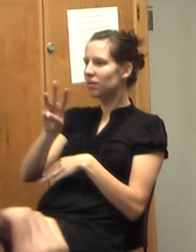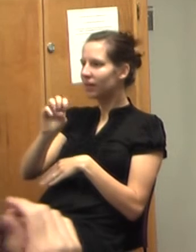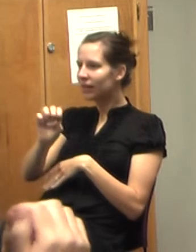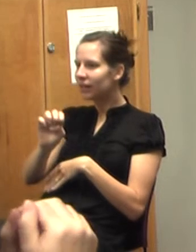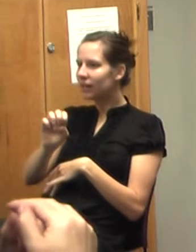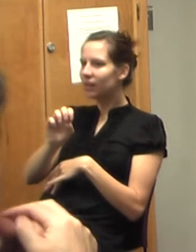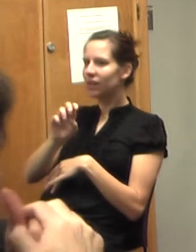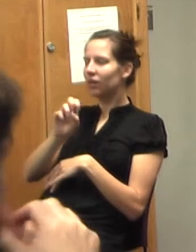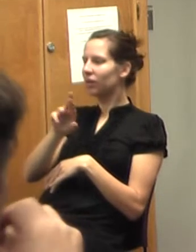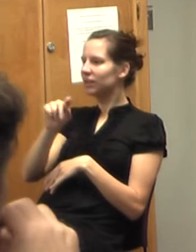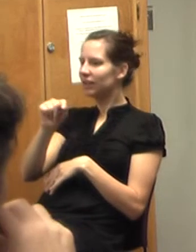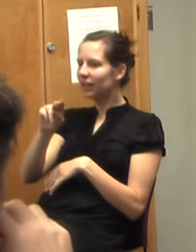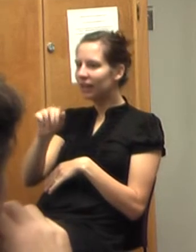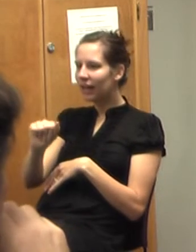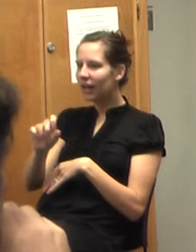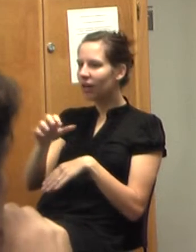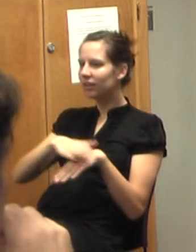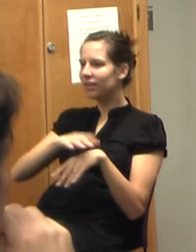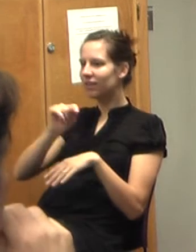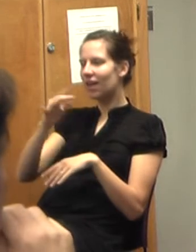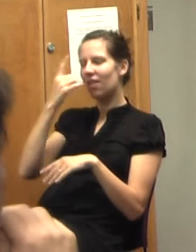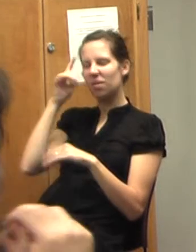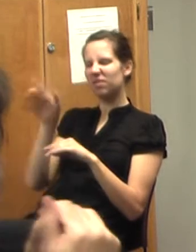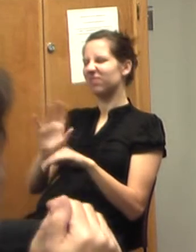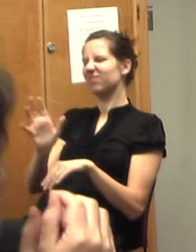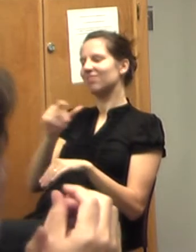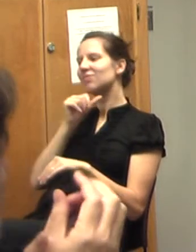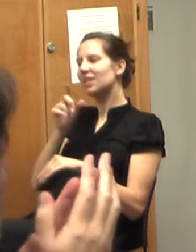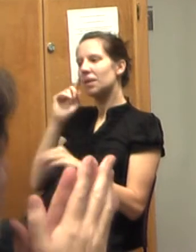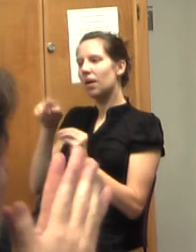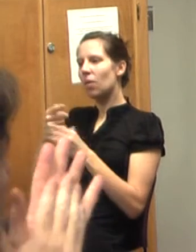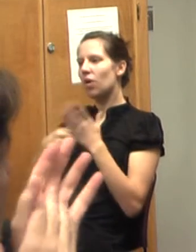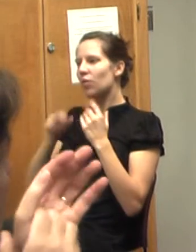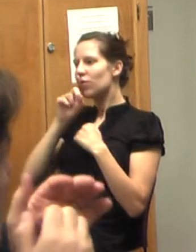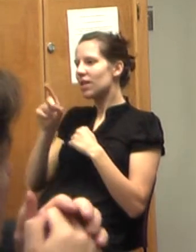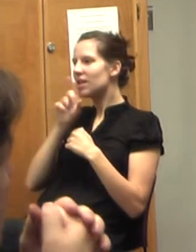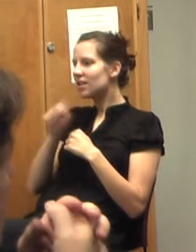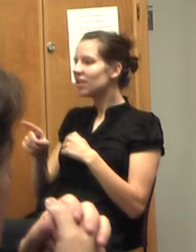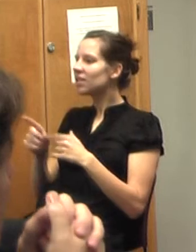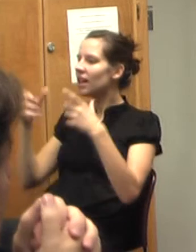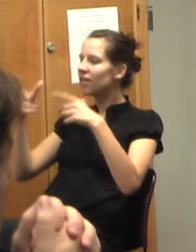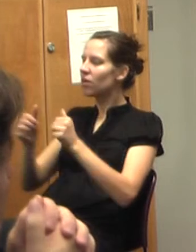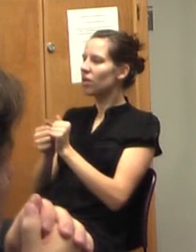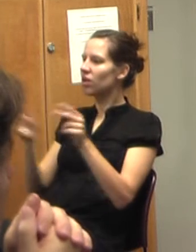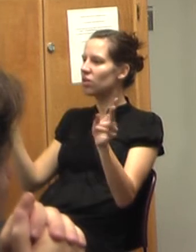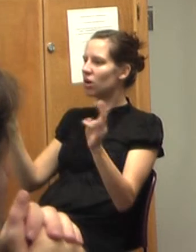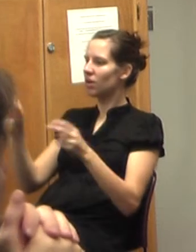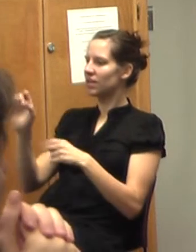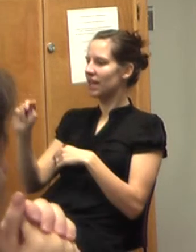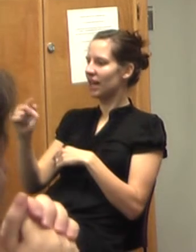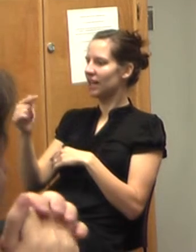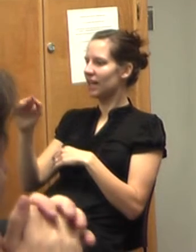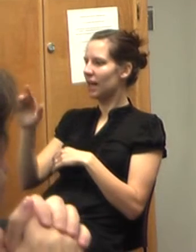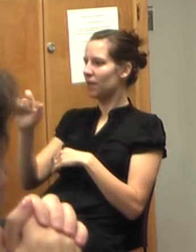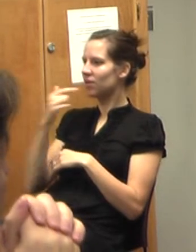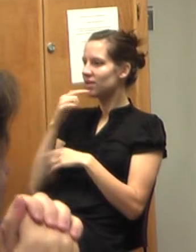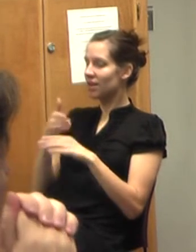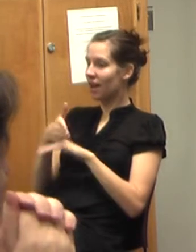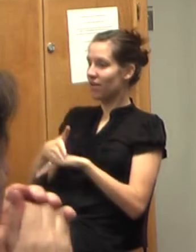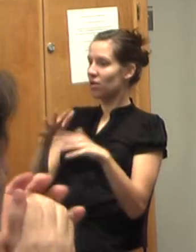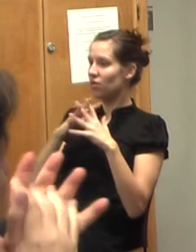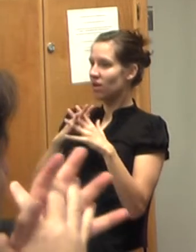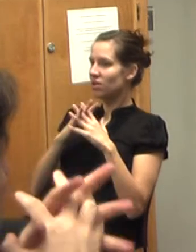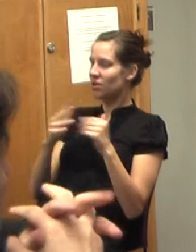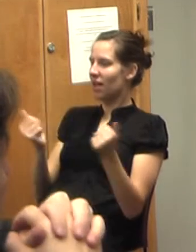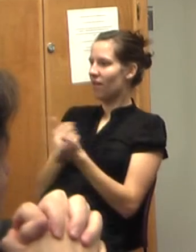WWE or TNA on TV, you'll think of what wrestling really is. And I'll leave you with a quote by Dan Gable. After you